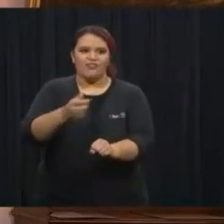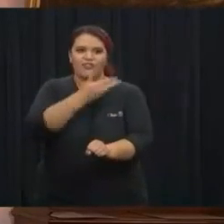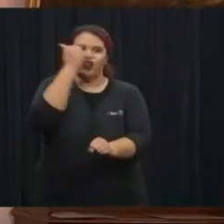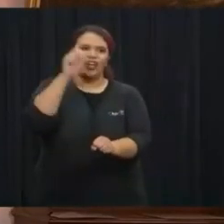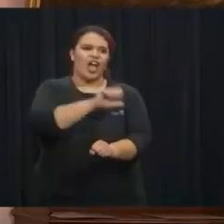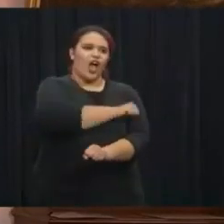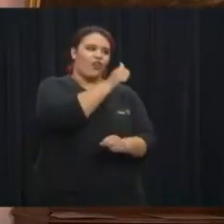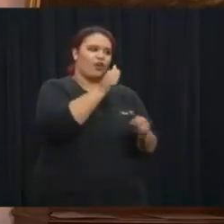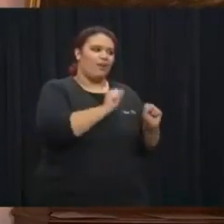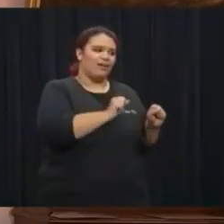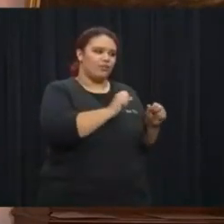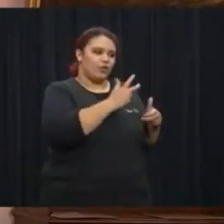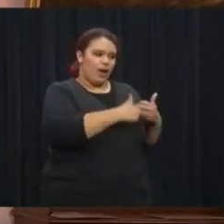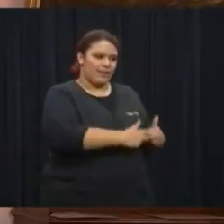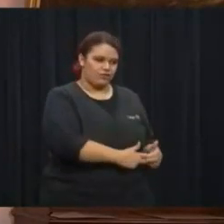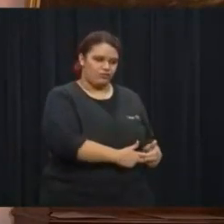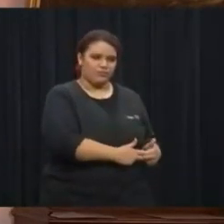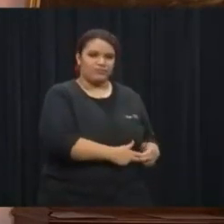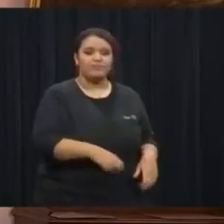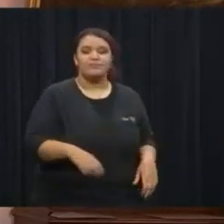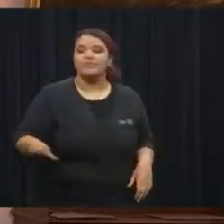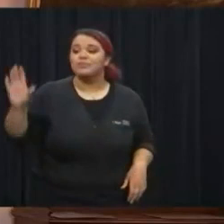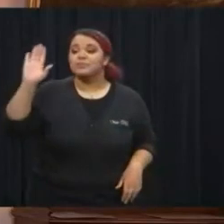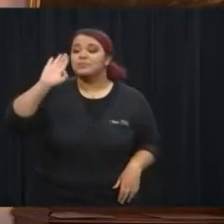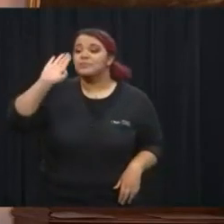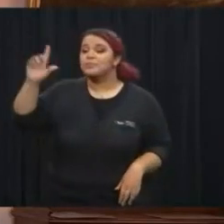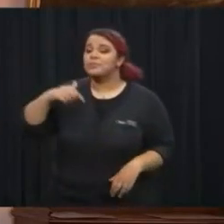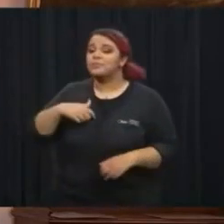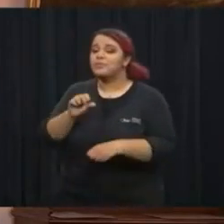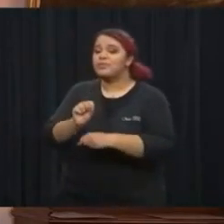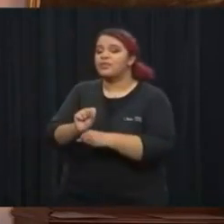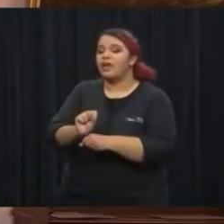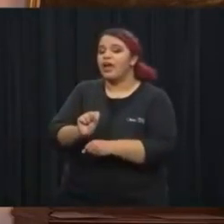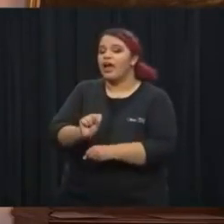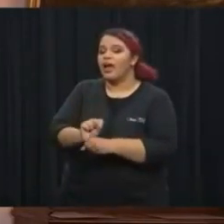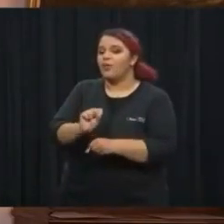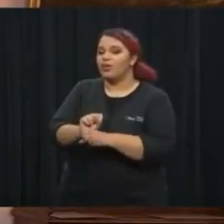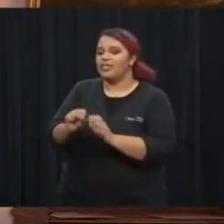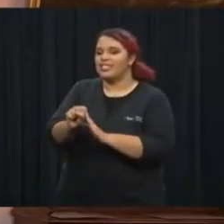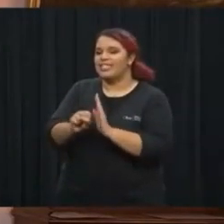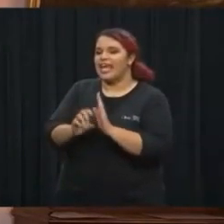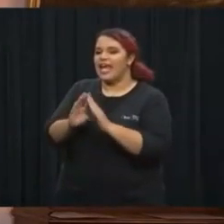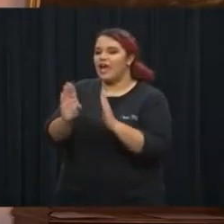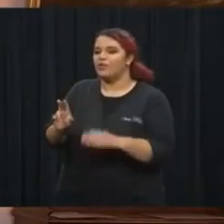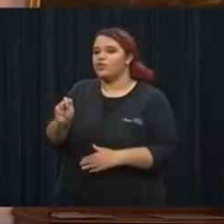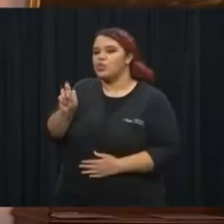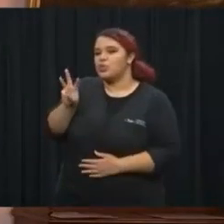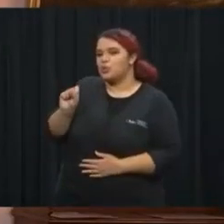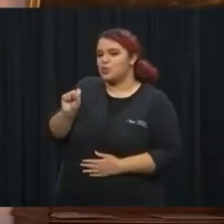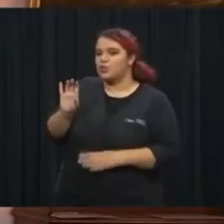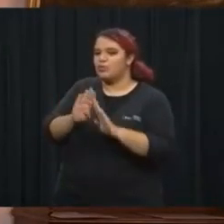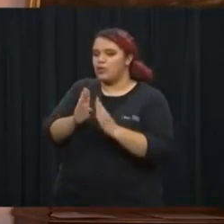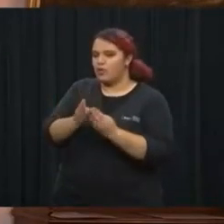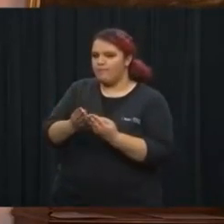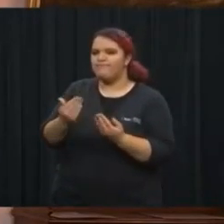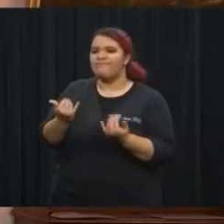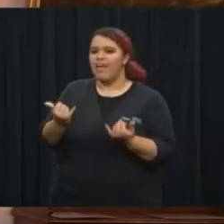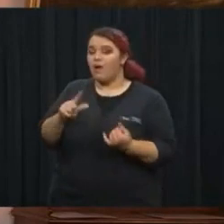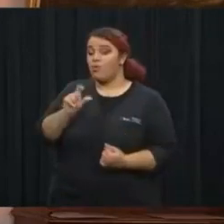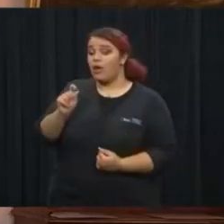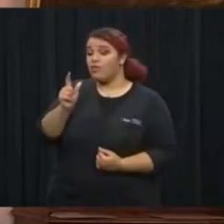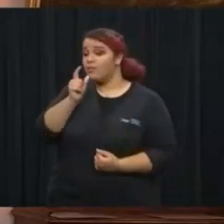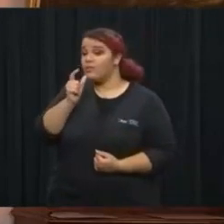with rheumatologic diseases. There are other uses of this anti-malarial drug, and we can't have a rush on this drug in